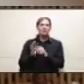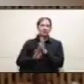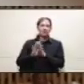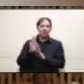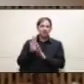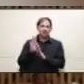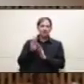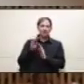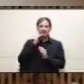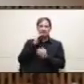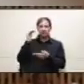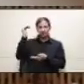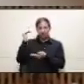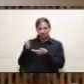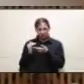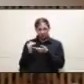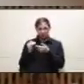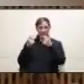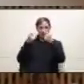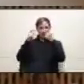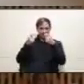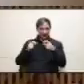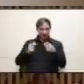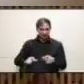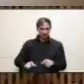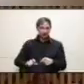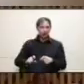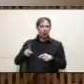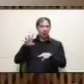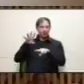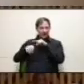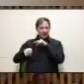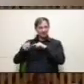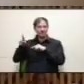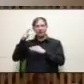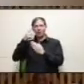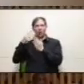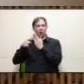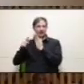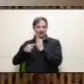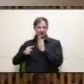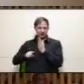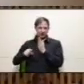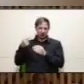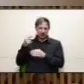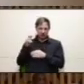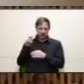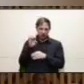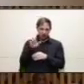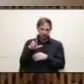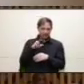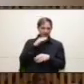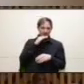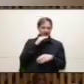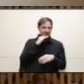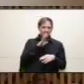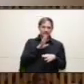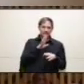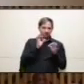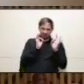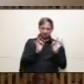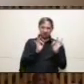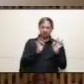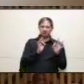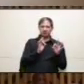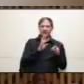means reduction of the paragraphs or the findings of the Auditor General. It does not necessarily equate to unqualified audit opinion or clean